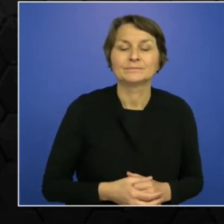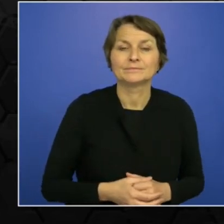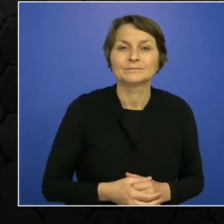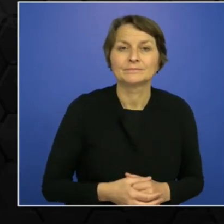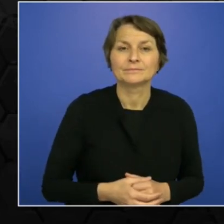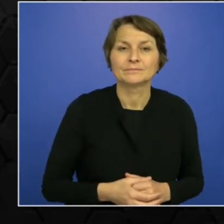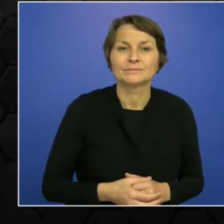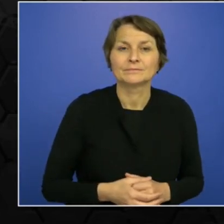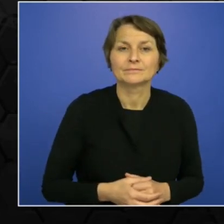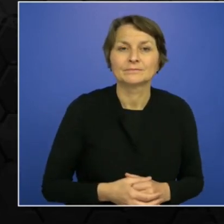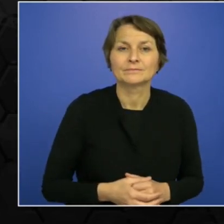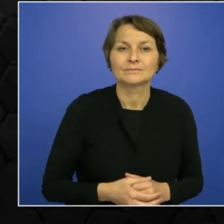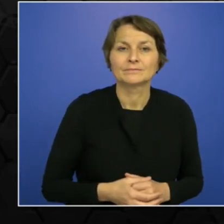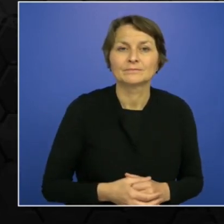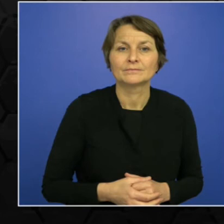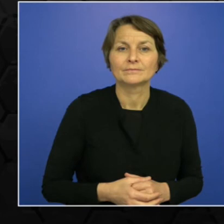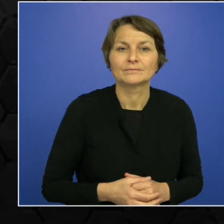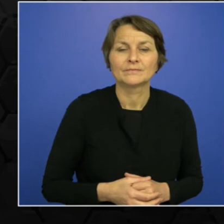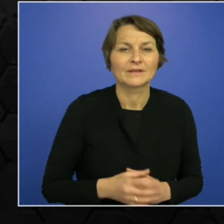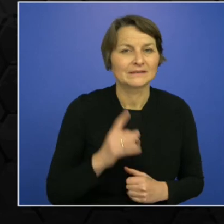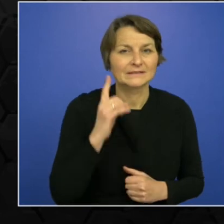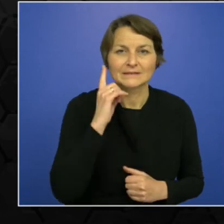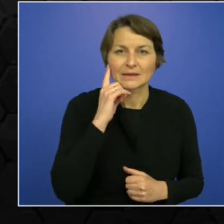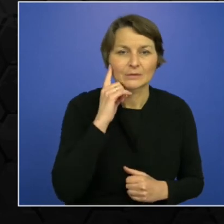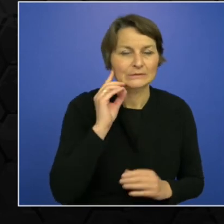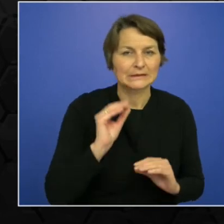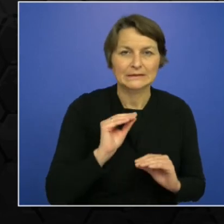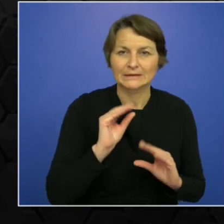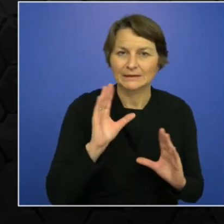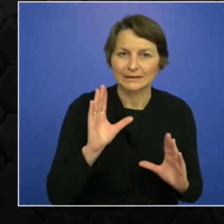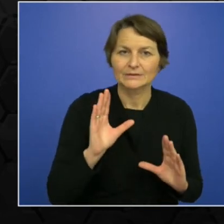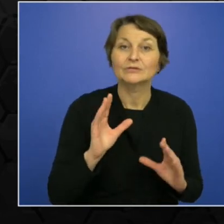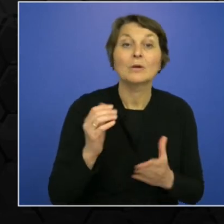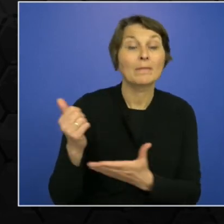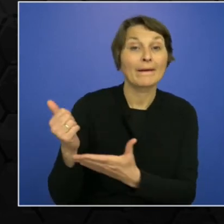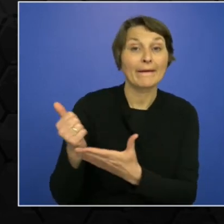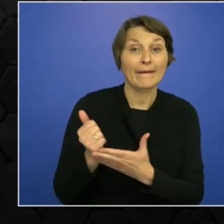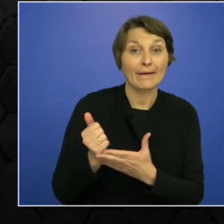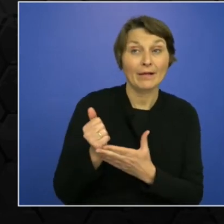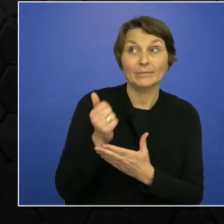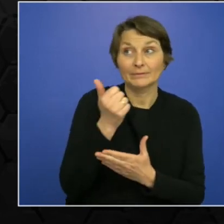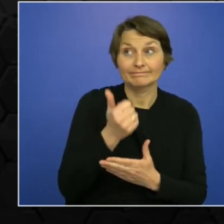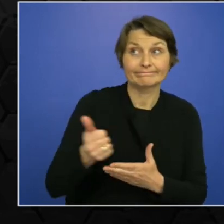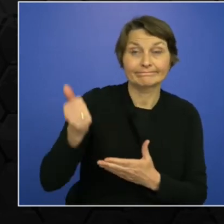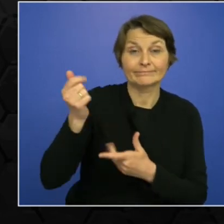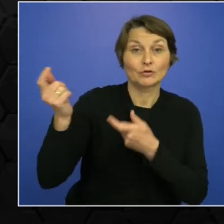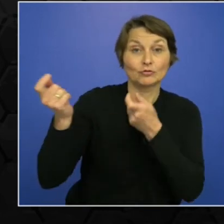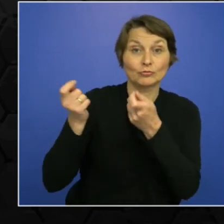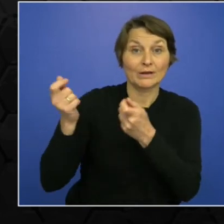to use neural networks. But with the help of our director, we decided